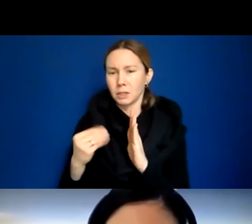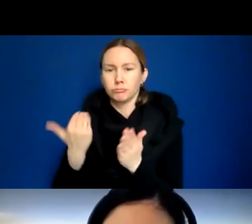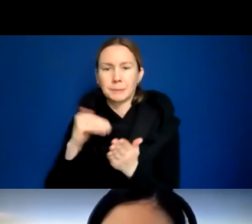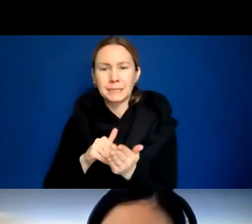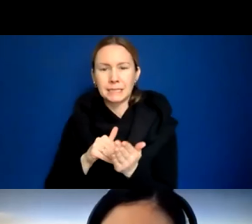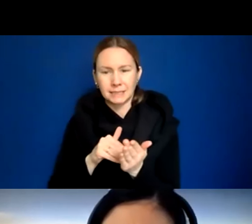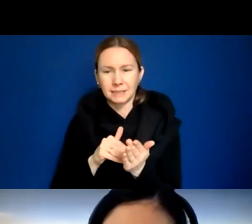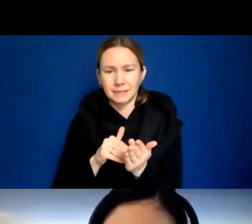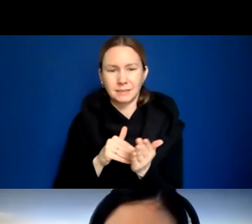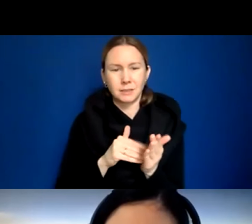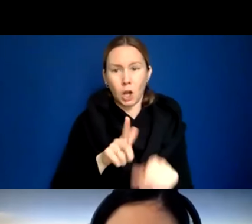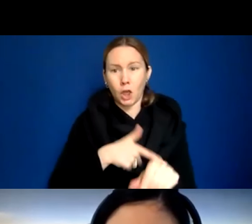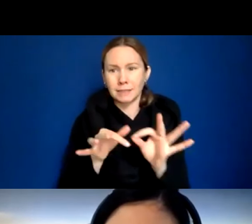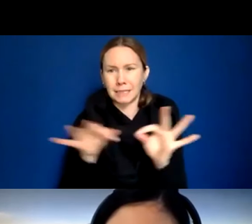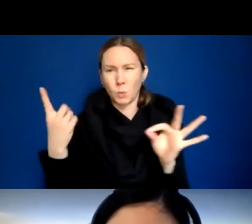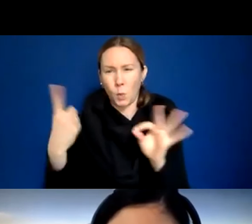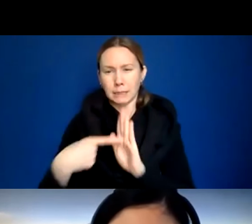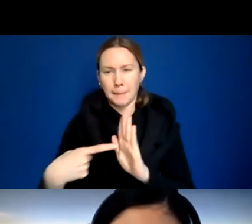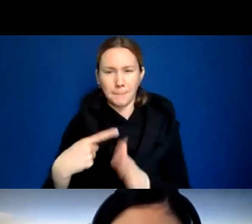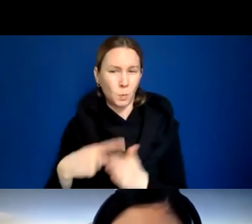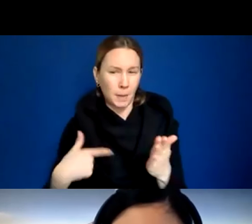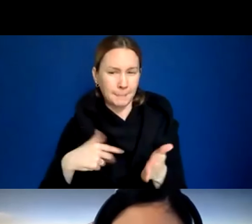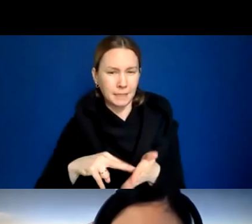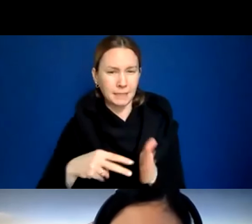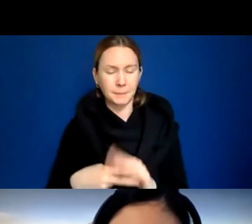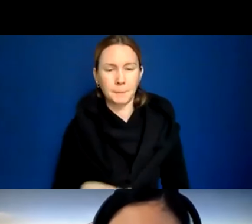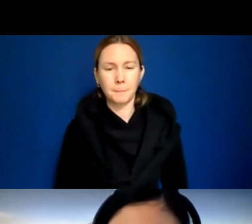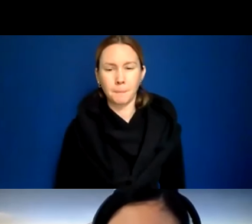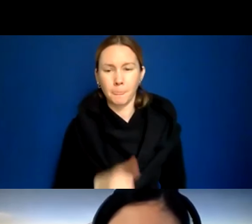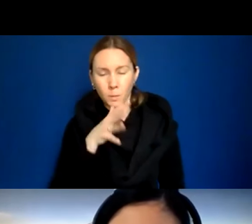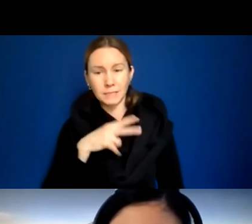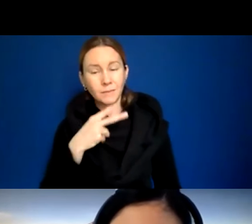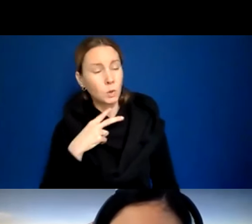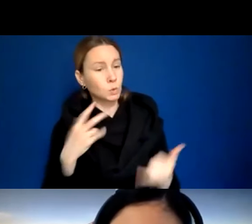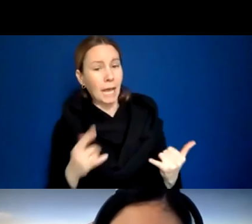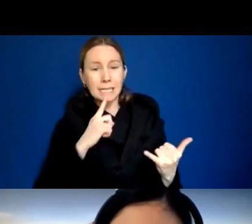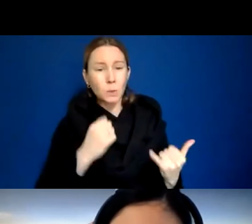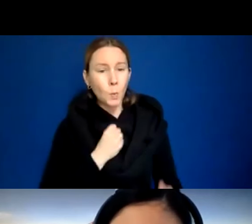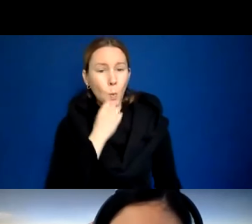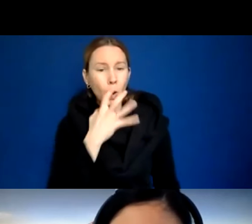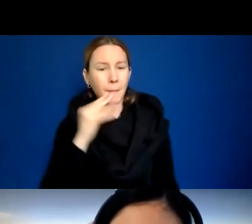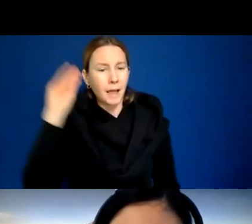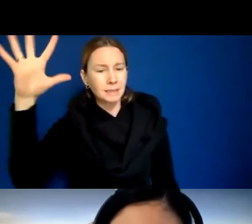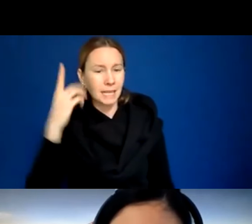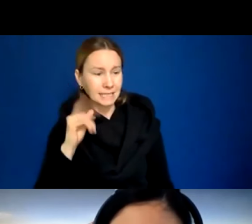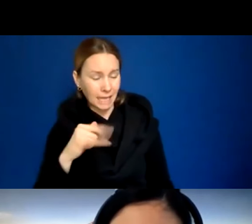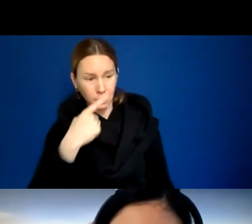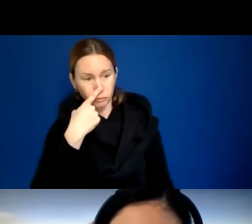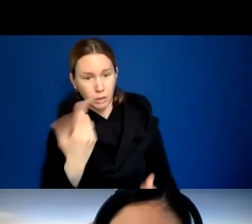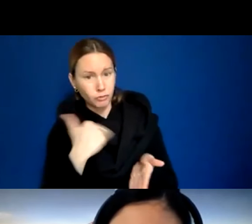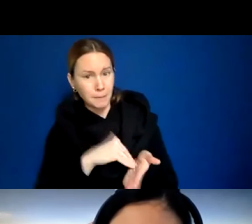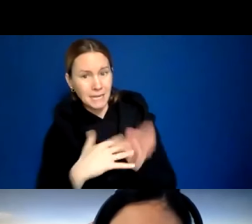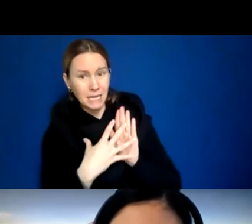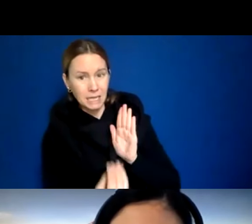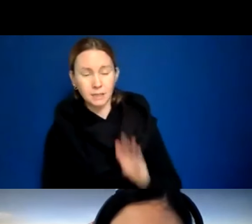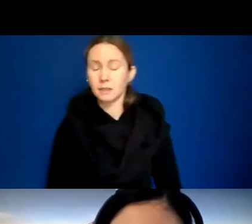And here's an example of what I mean. Today was a warm and sunny day. Sunday, right. Can you repeat that again? Yes,